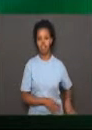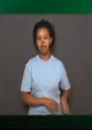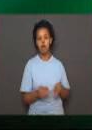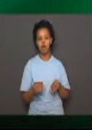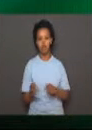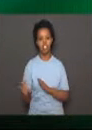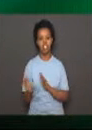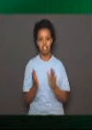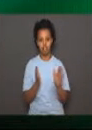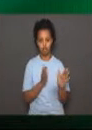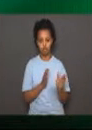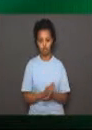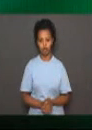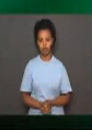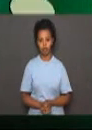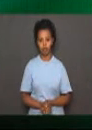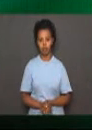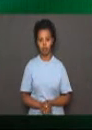Students, let's get ready.